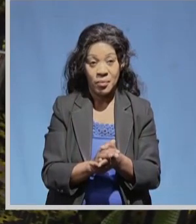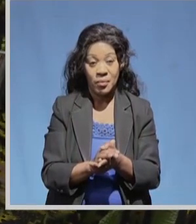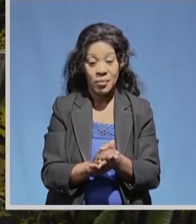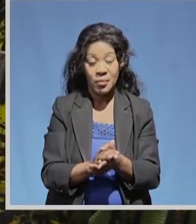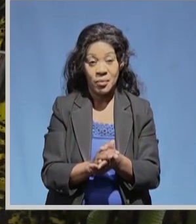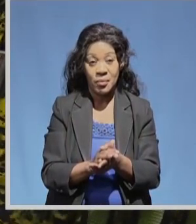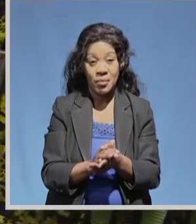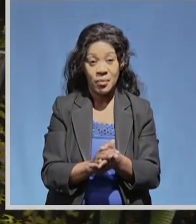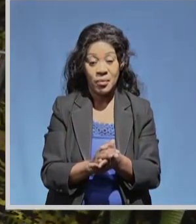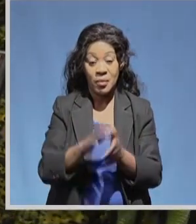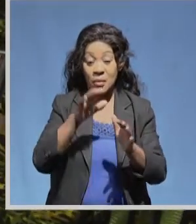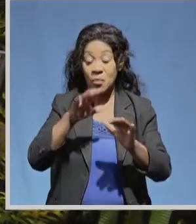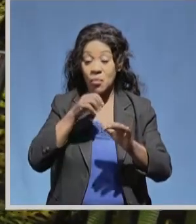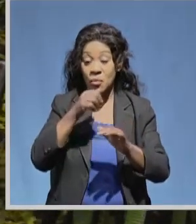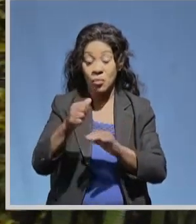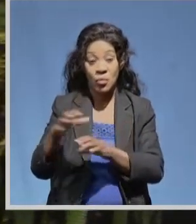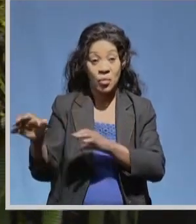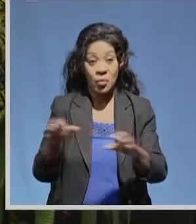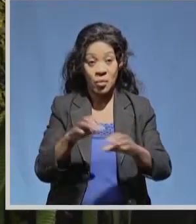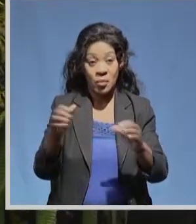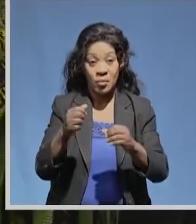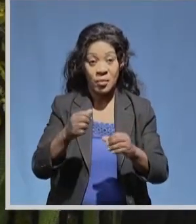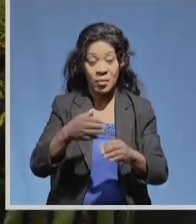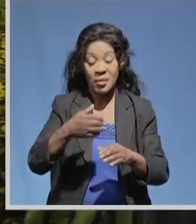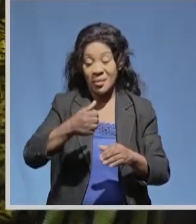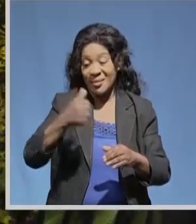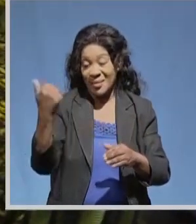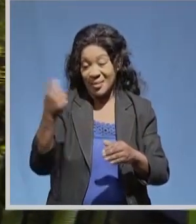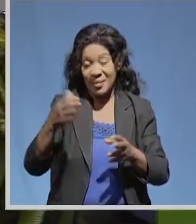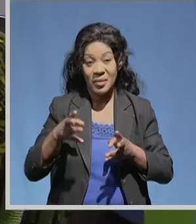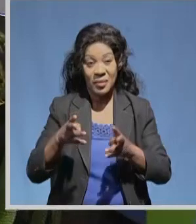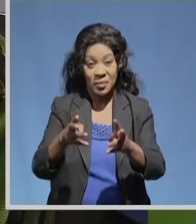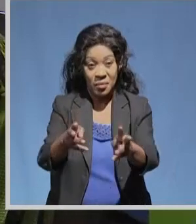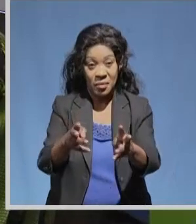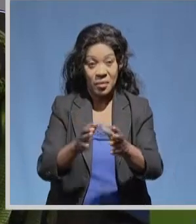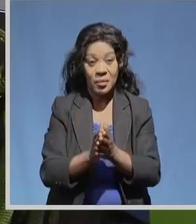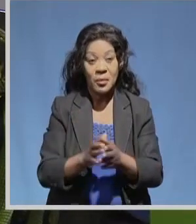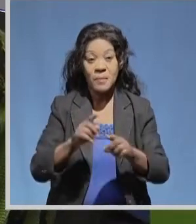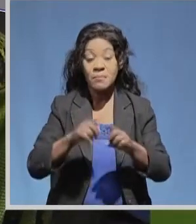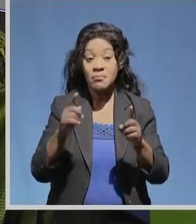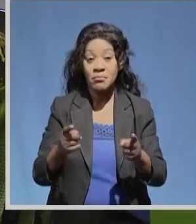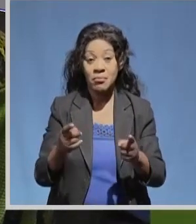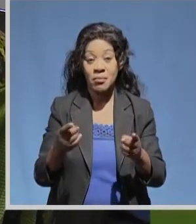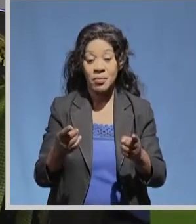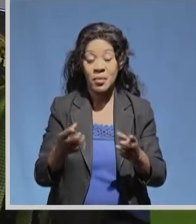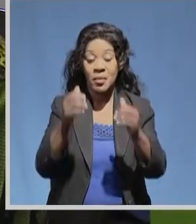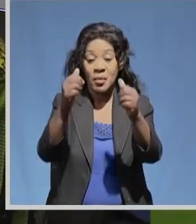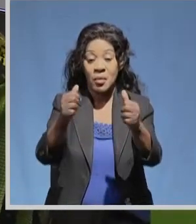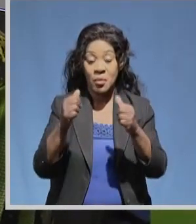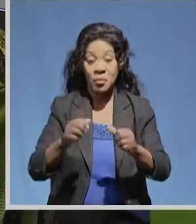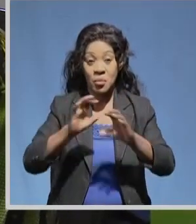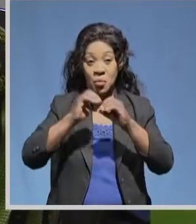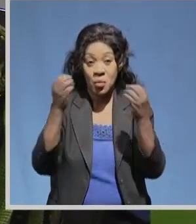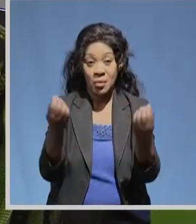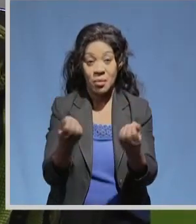business, we don't do it in a reckless way, but we do it in a well-organized and thoughtful